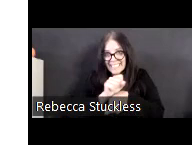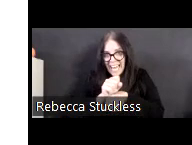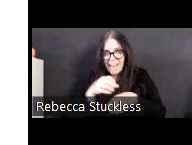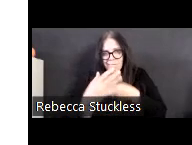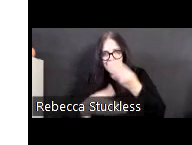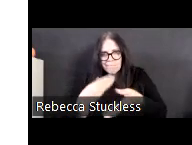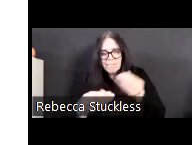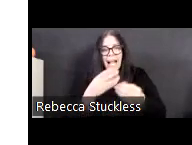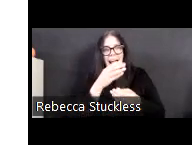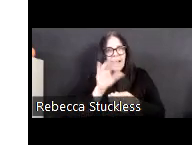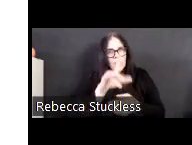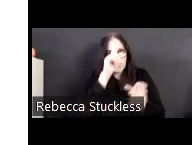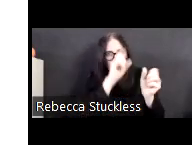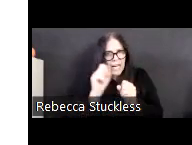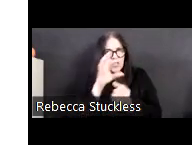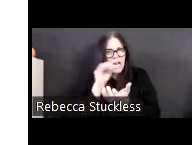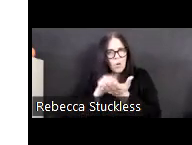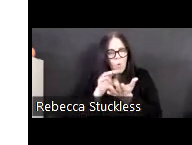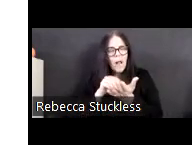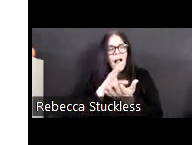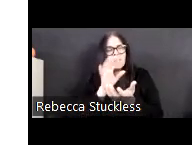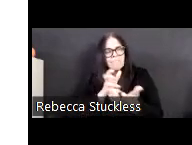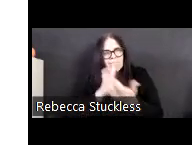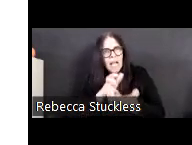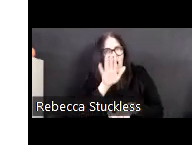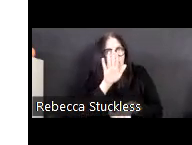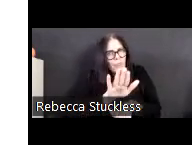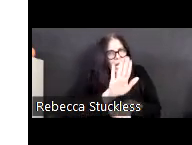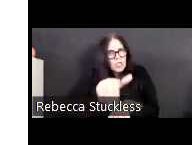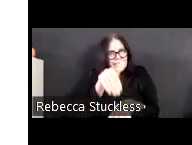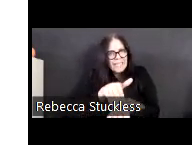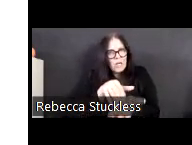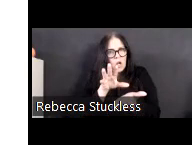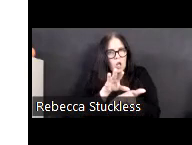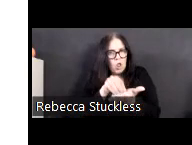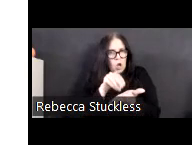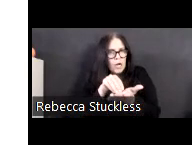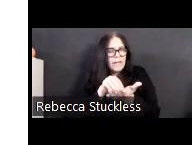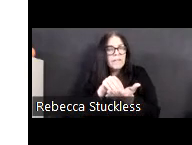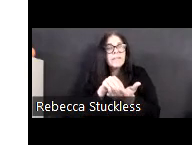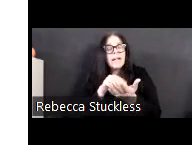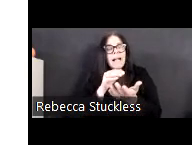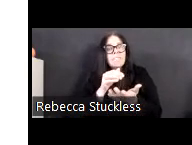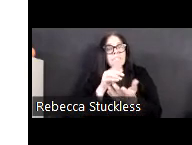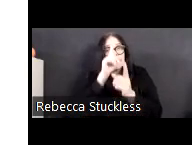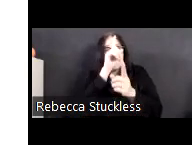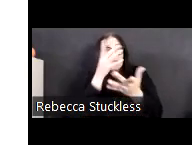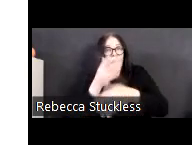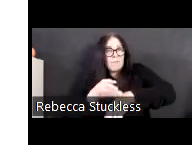relevant person-centered learning, and it allows for improvement of tasks based on observation and feedback. Next